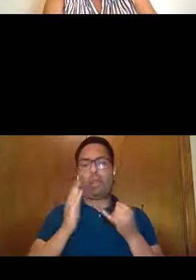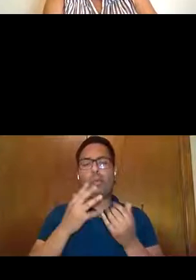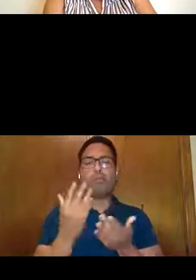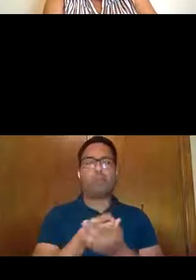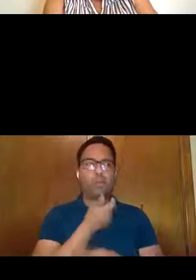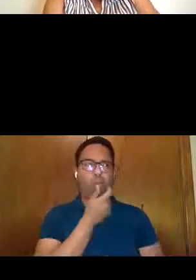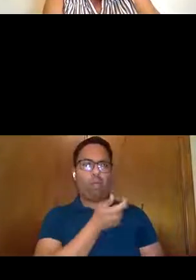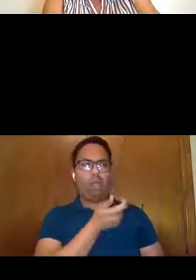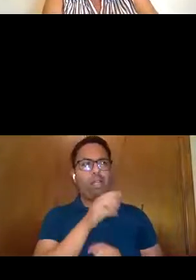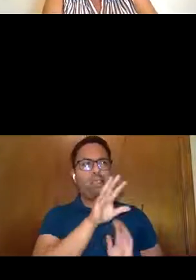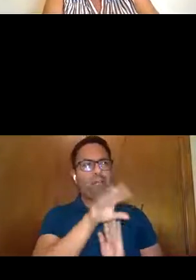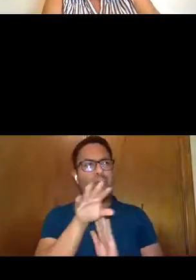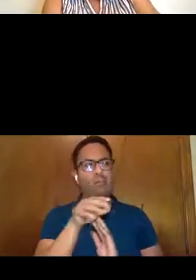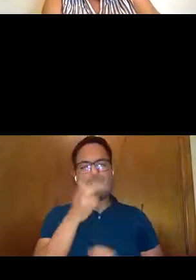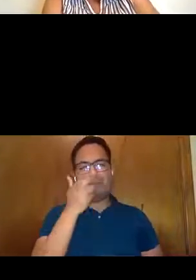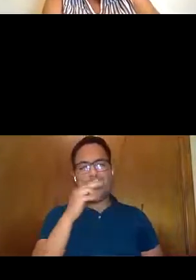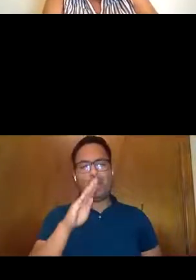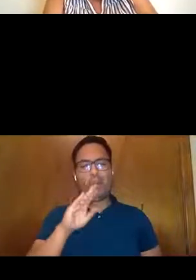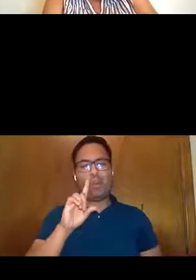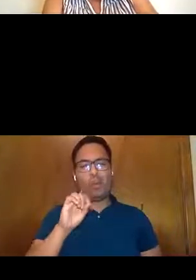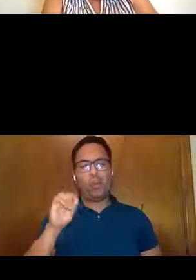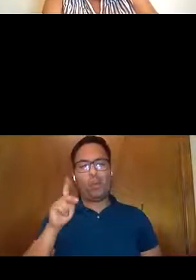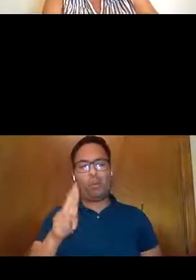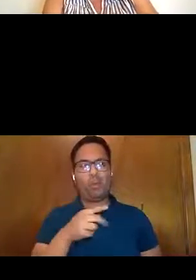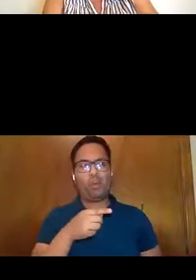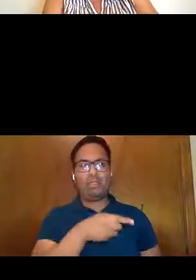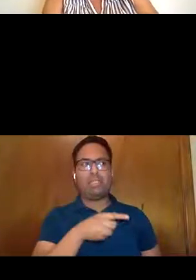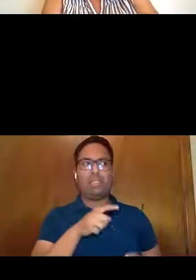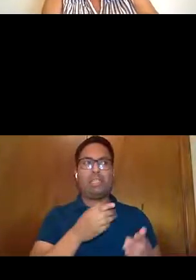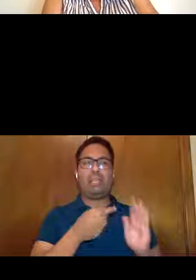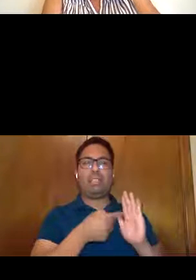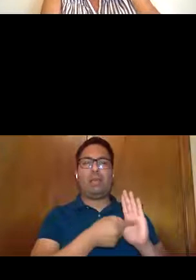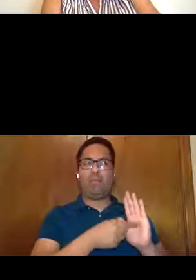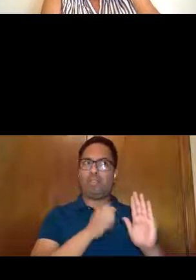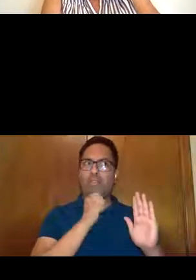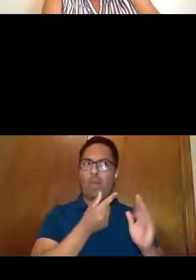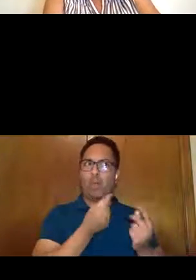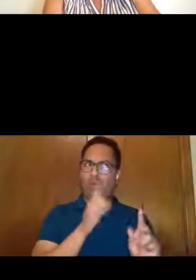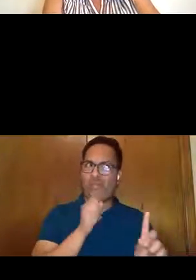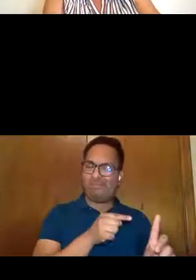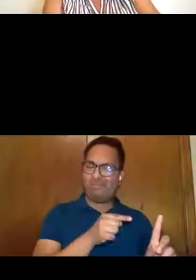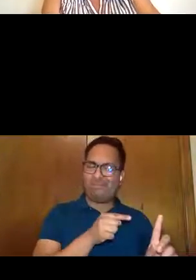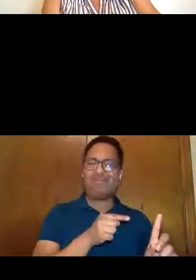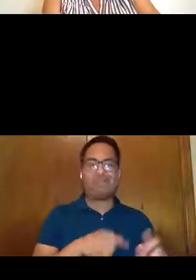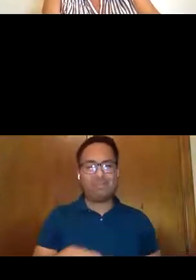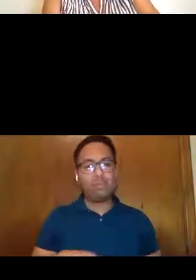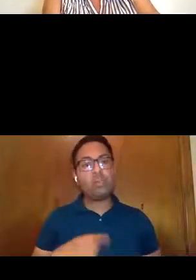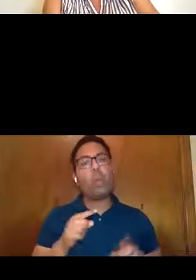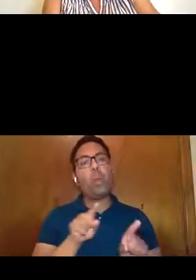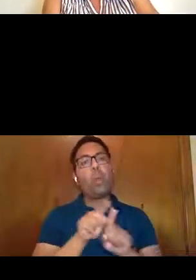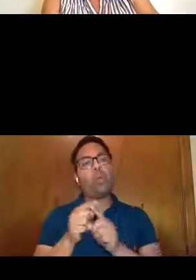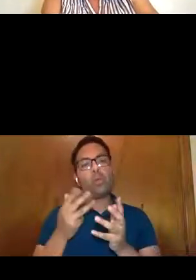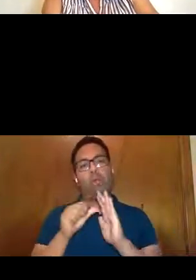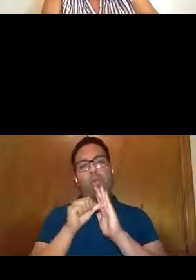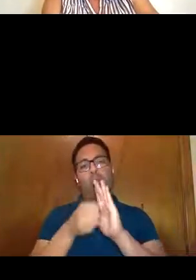things not to do and celebrate successes. I will also note we will be going through the